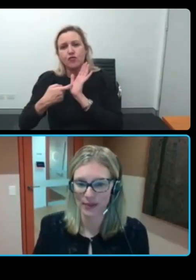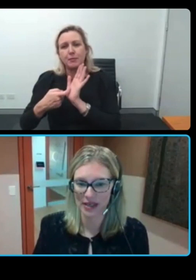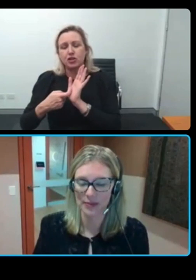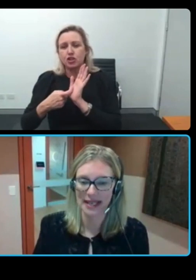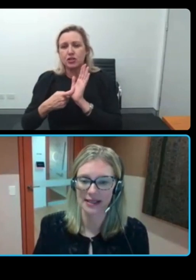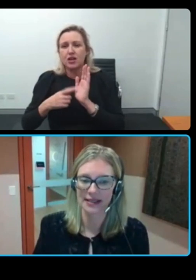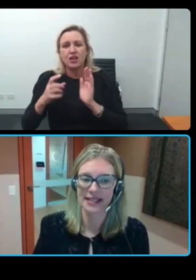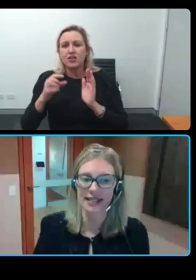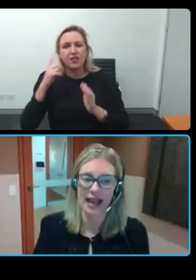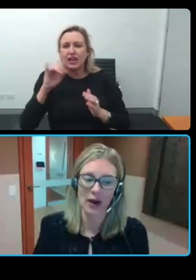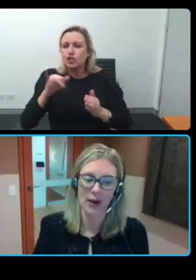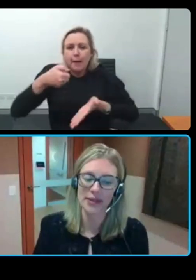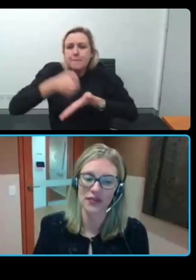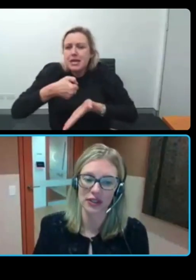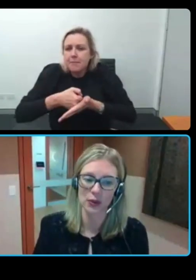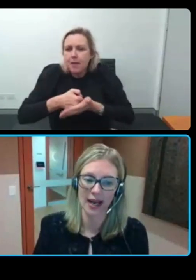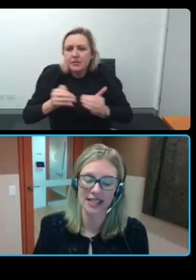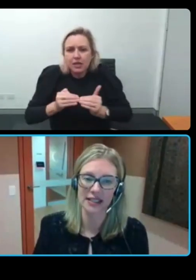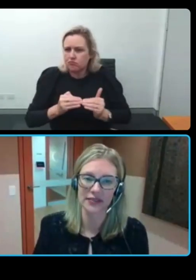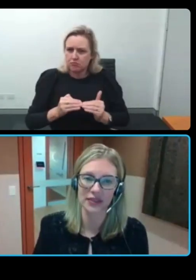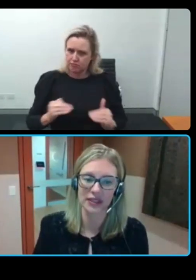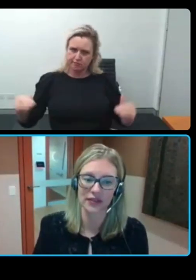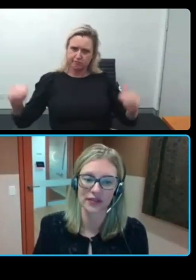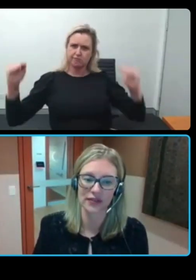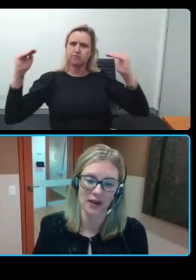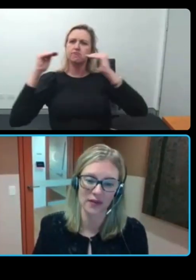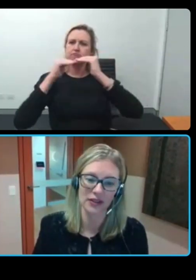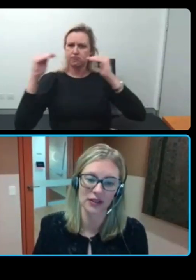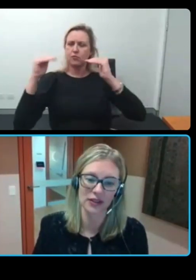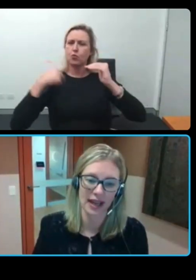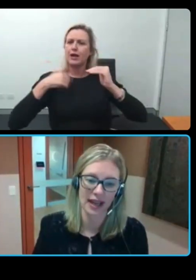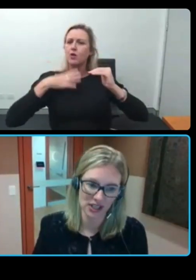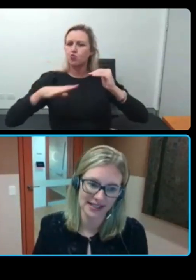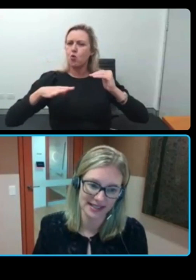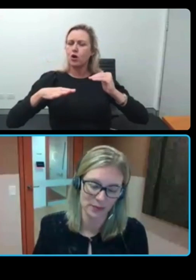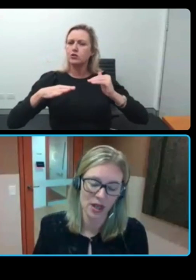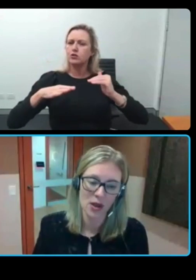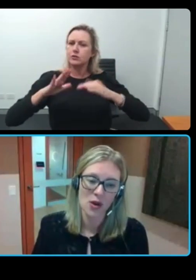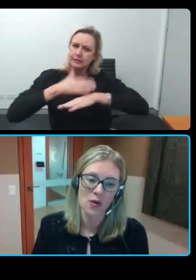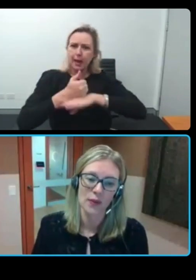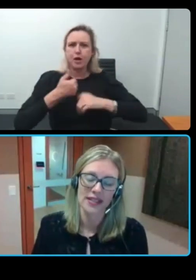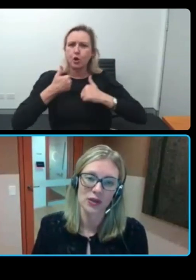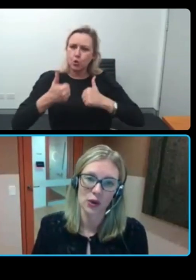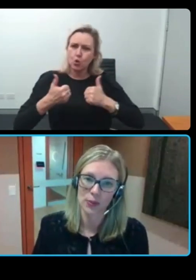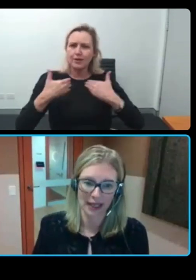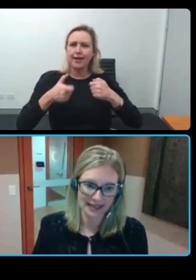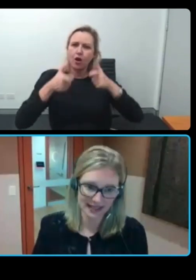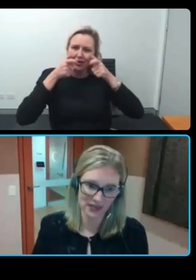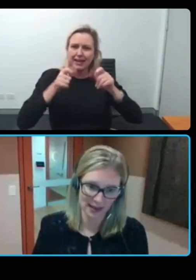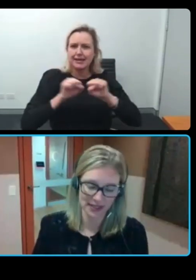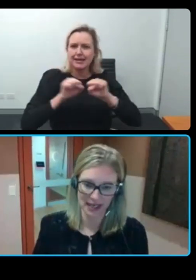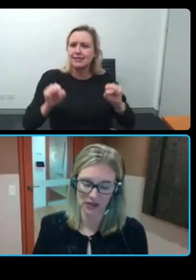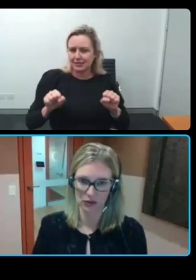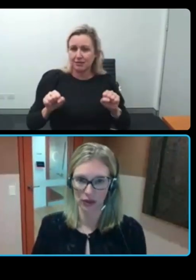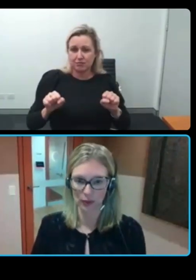focus on minimum standards. Our aim is for the new Act to deliver the foundations of an aged care system where there's no